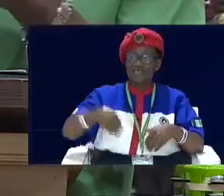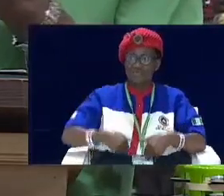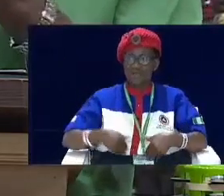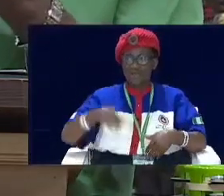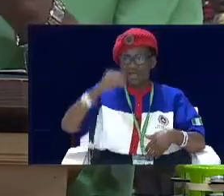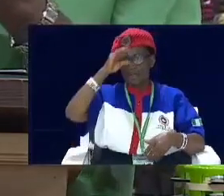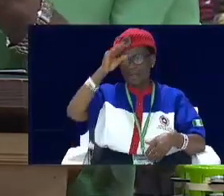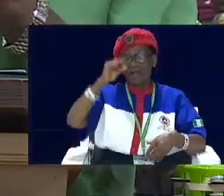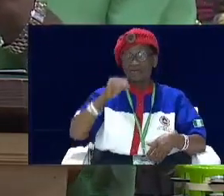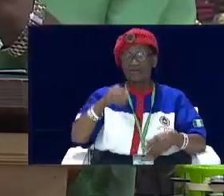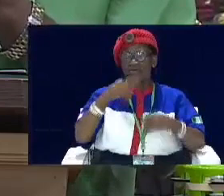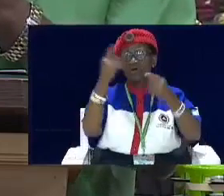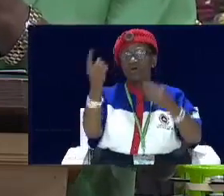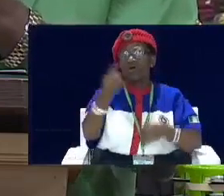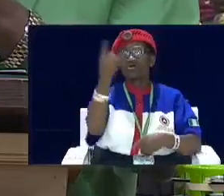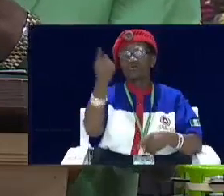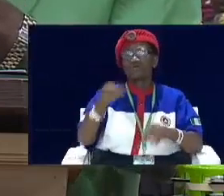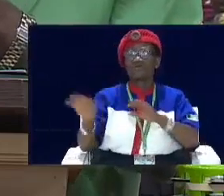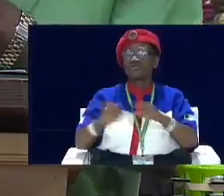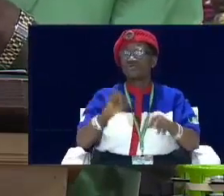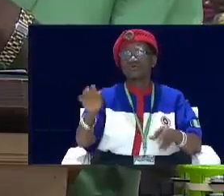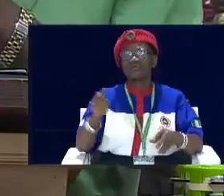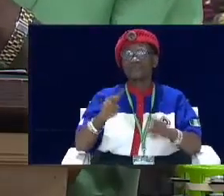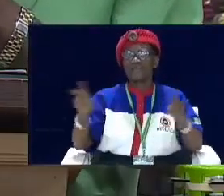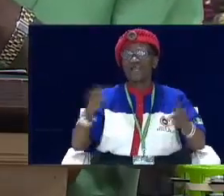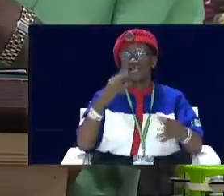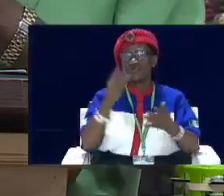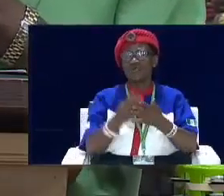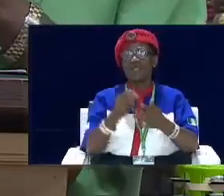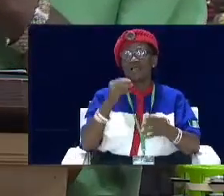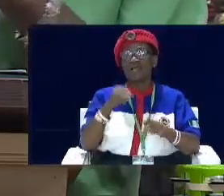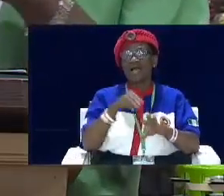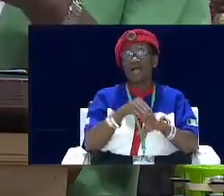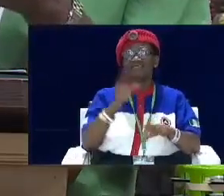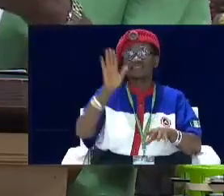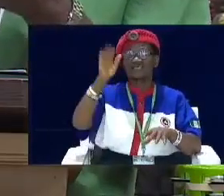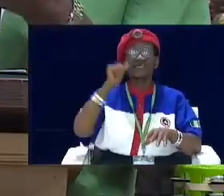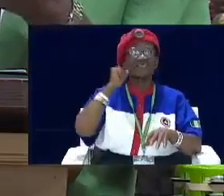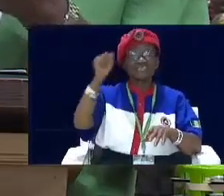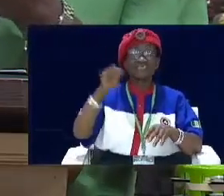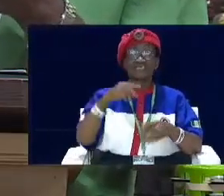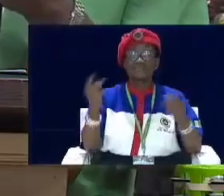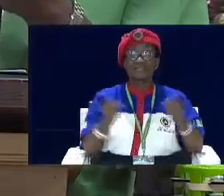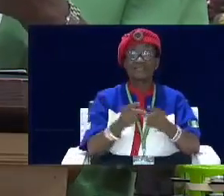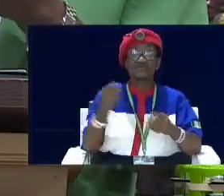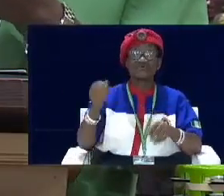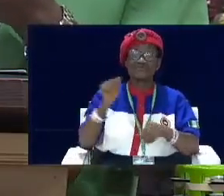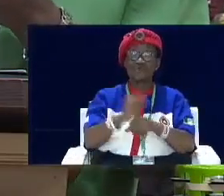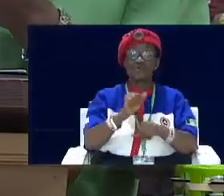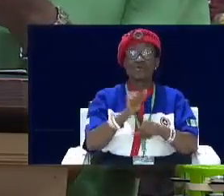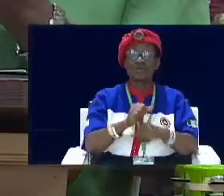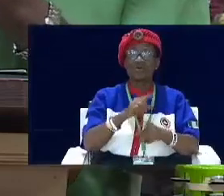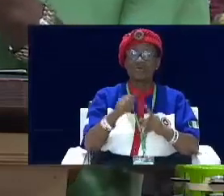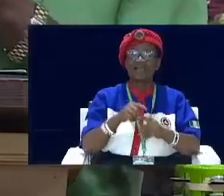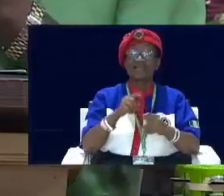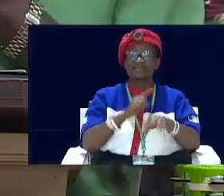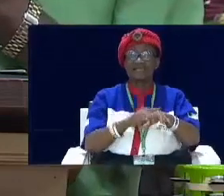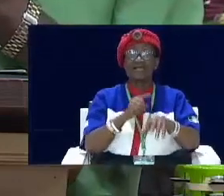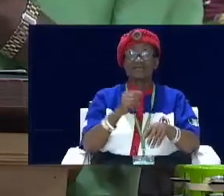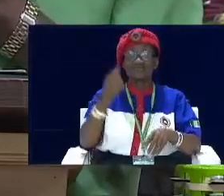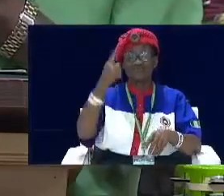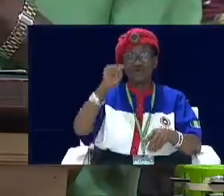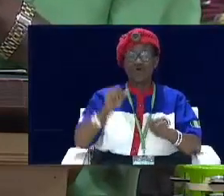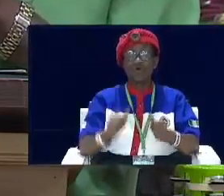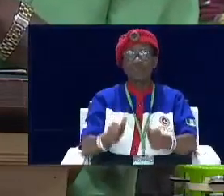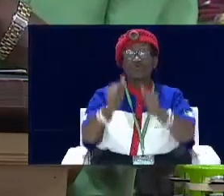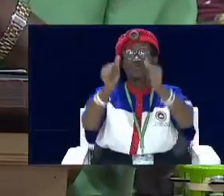Always doing very well in his place of work. When it's time for promotion, they will forget him.